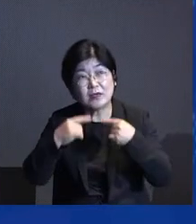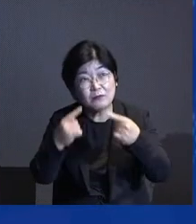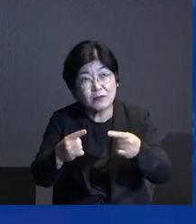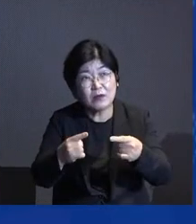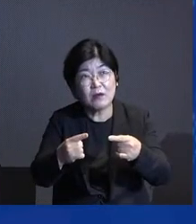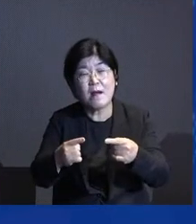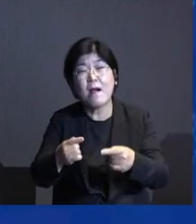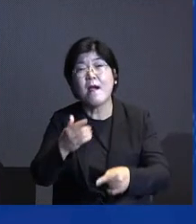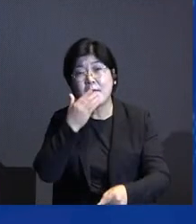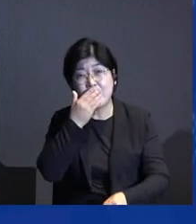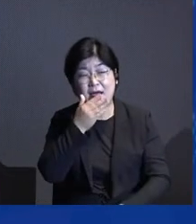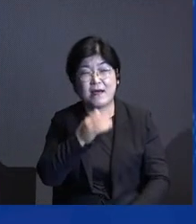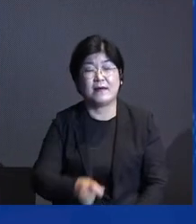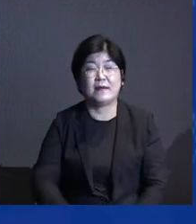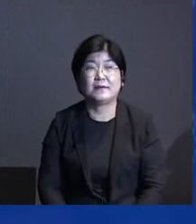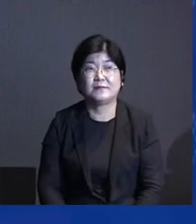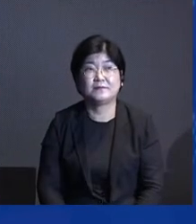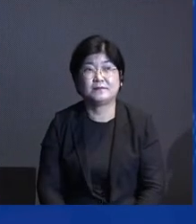at the grassroots levels.